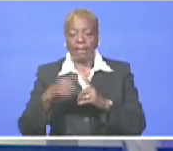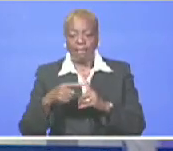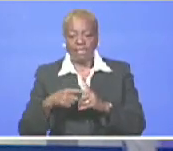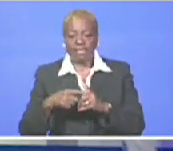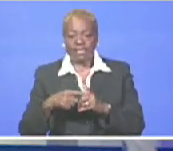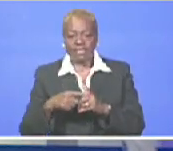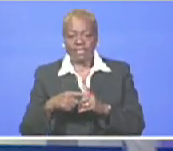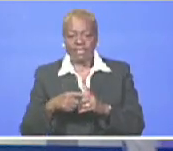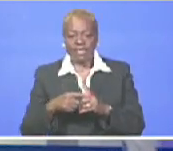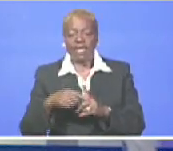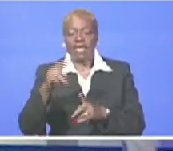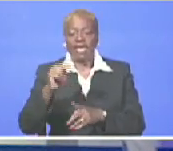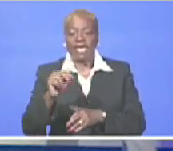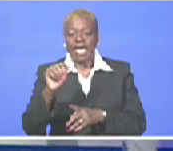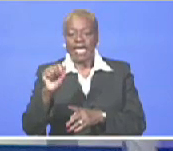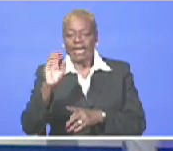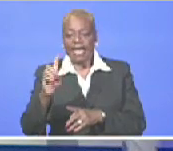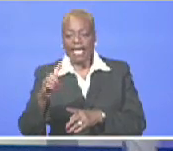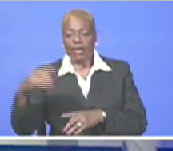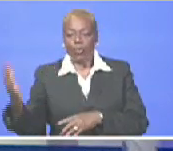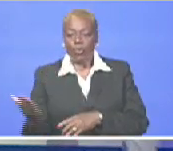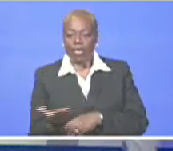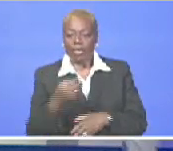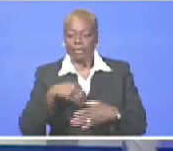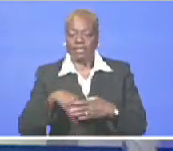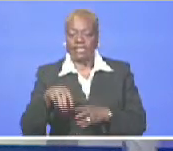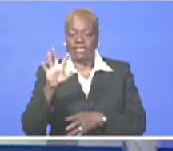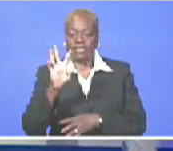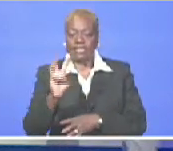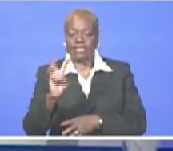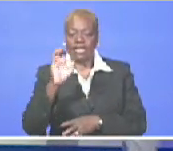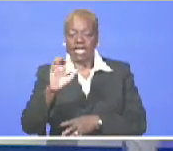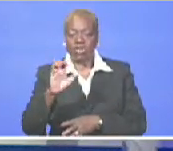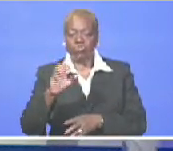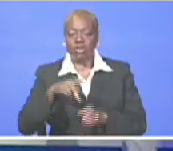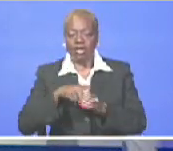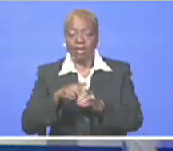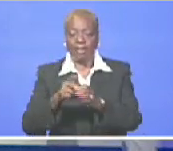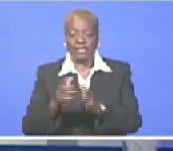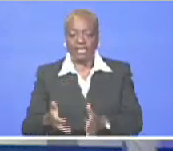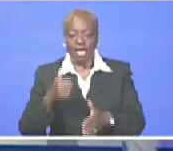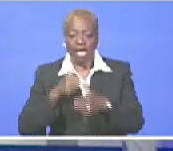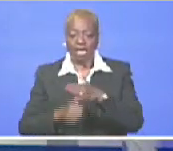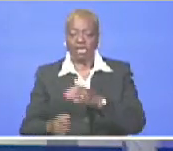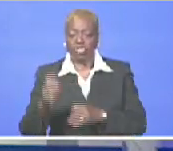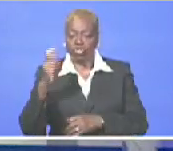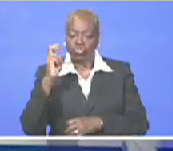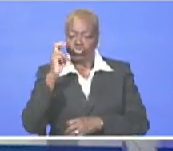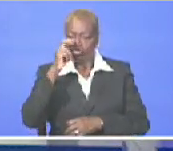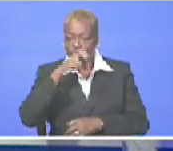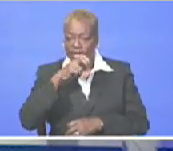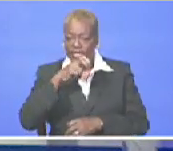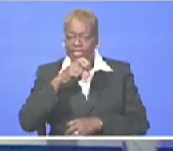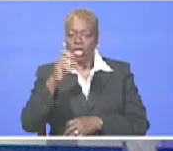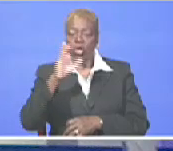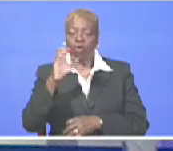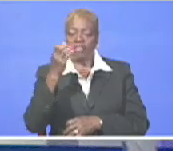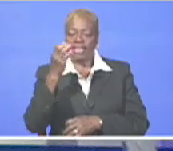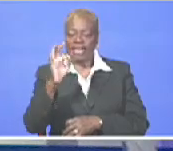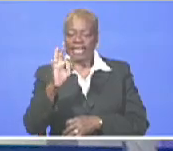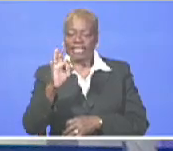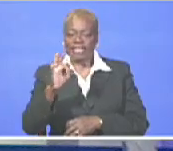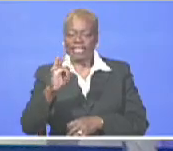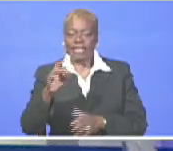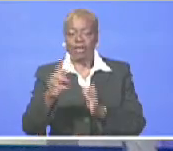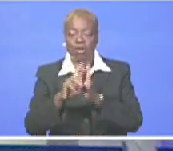Development Company welcomed close to 600 passengers under strict COVID-19 protocols. The country's main gateway receiving